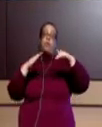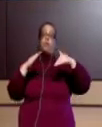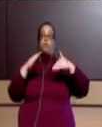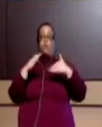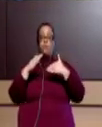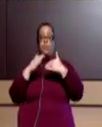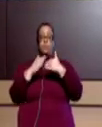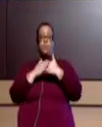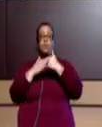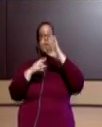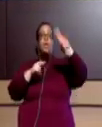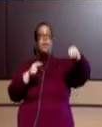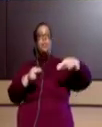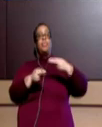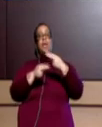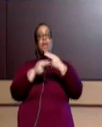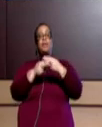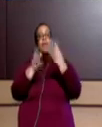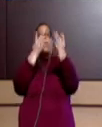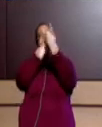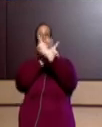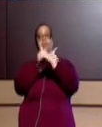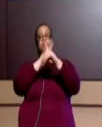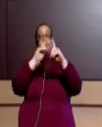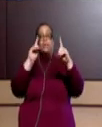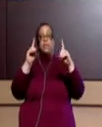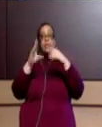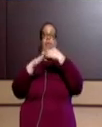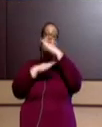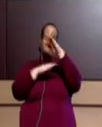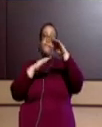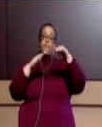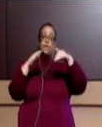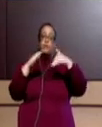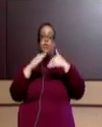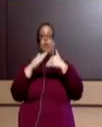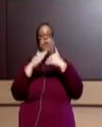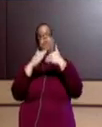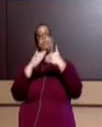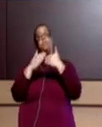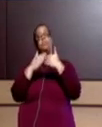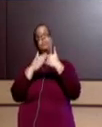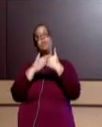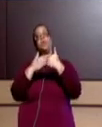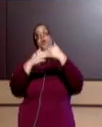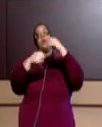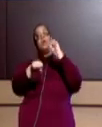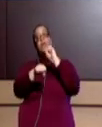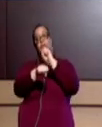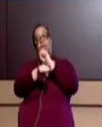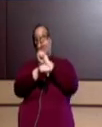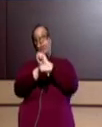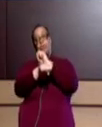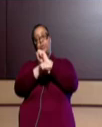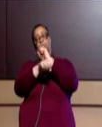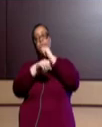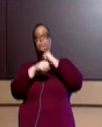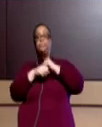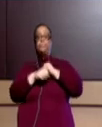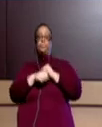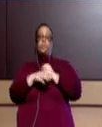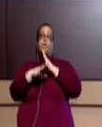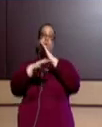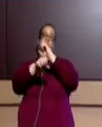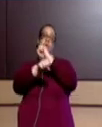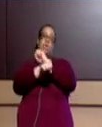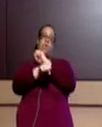heals all. That name delivers. That name delivers all. It works. It works.